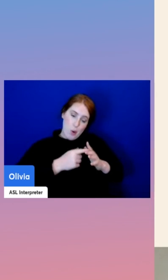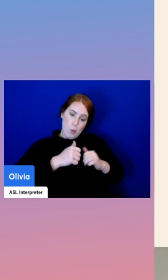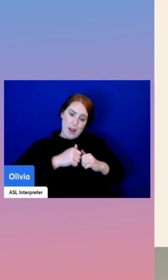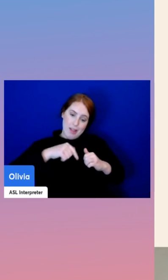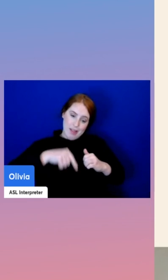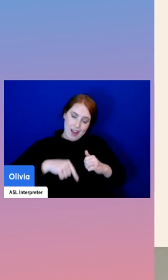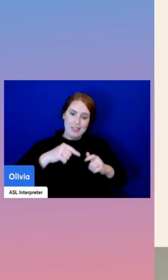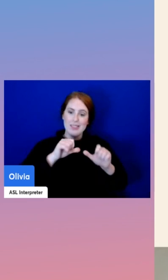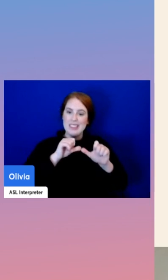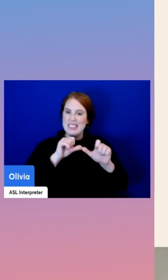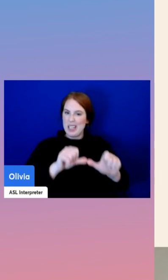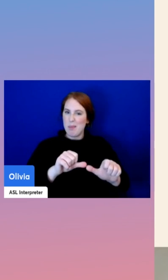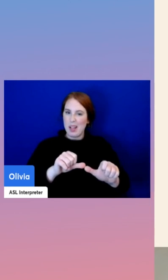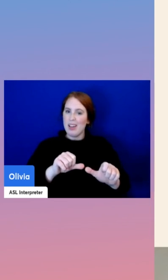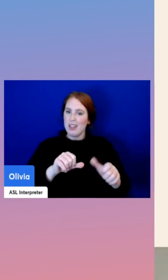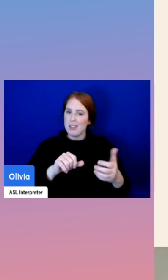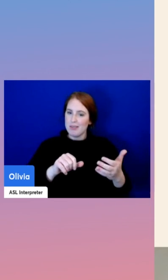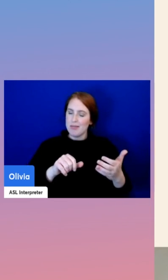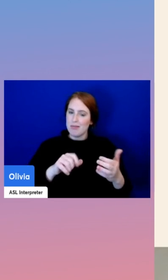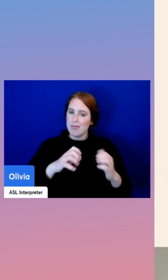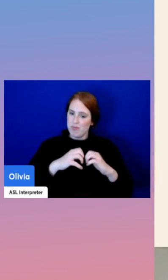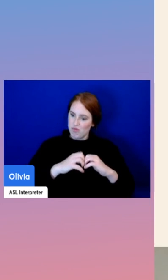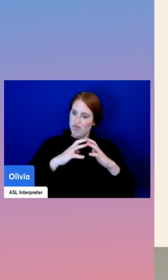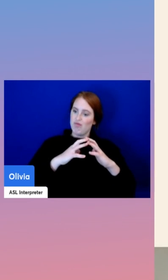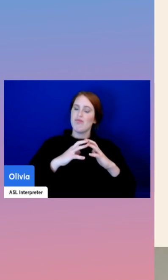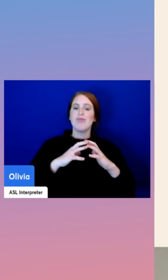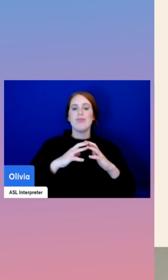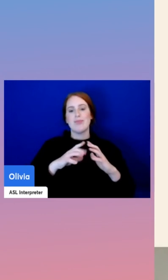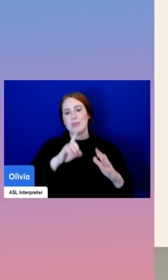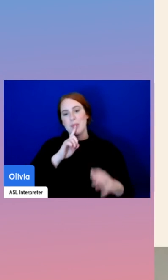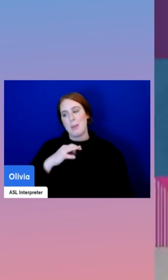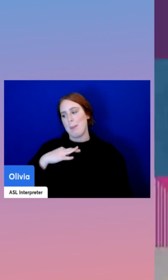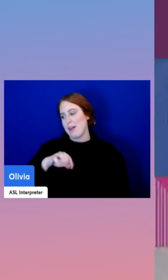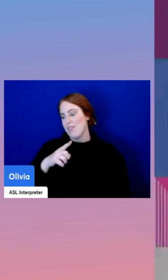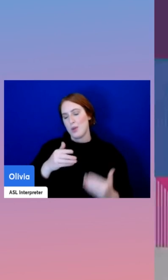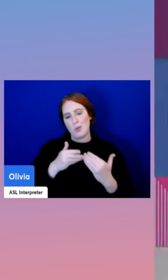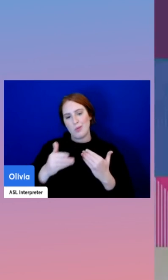and moving it forward will certainly do you a lot of good towards the future.